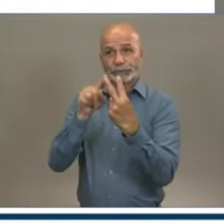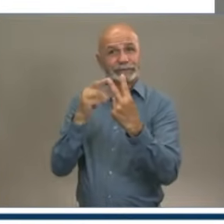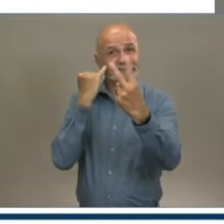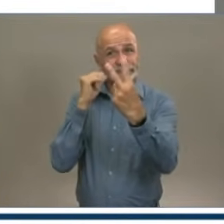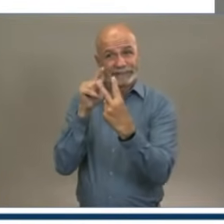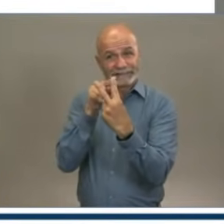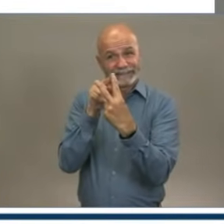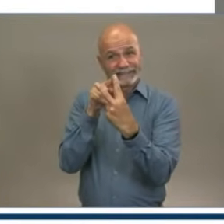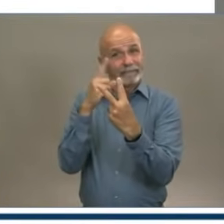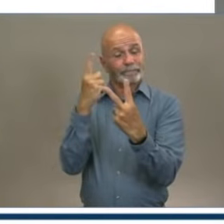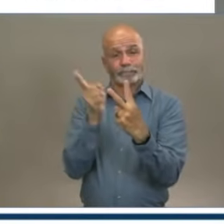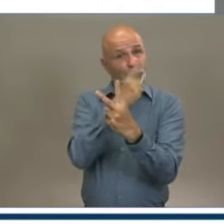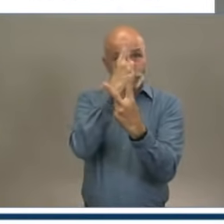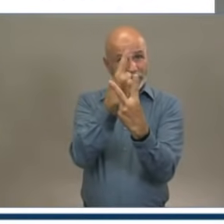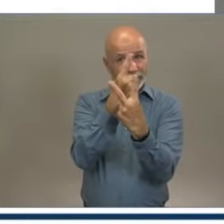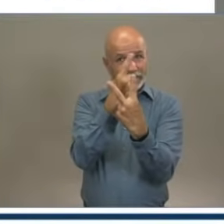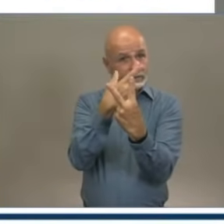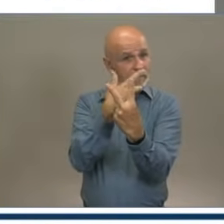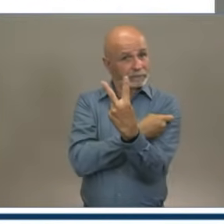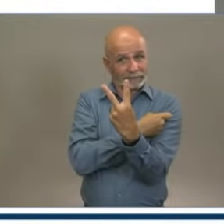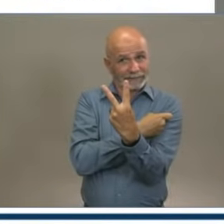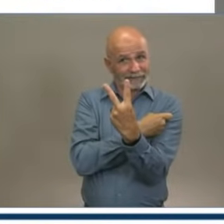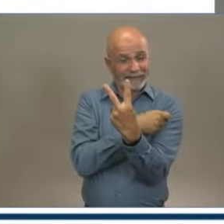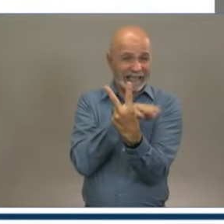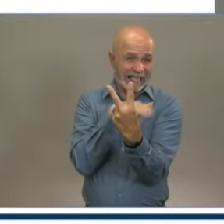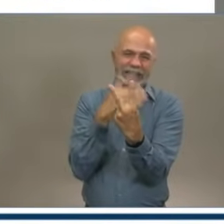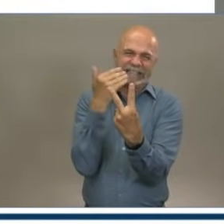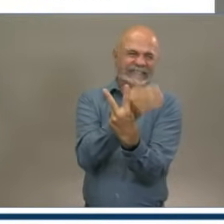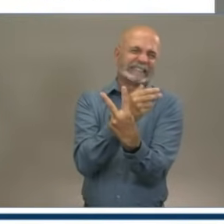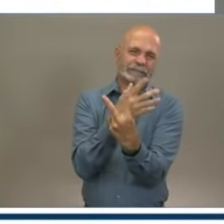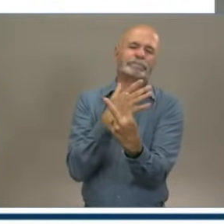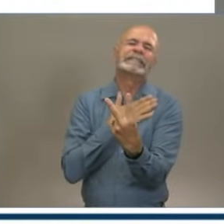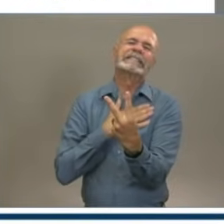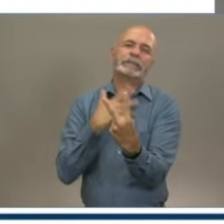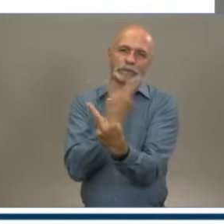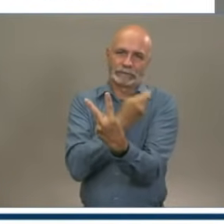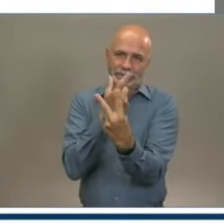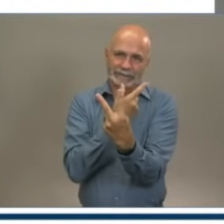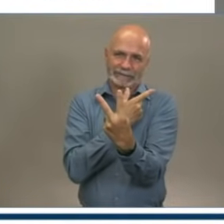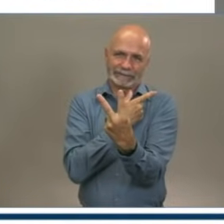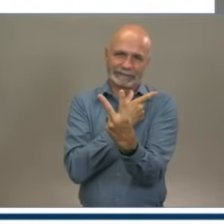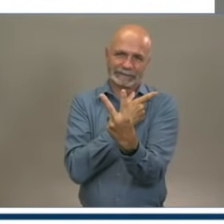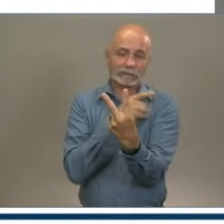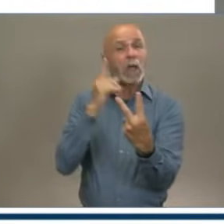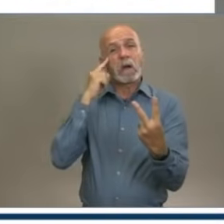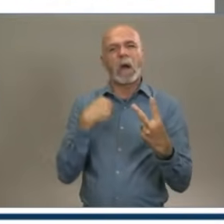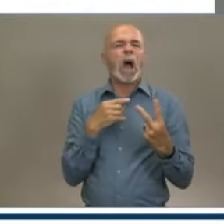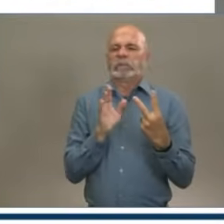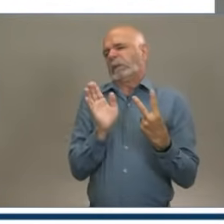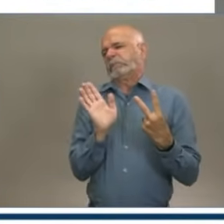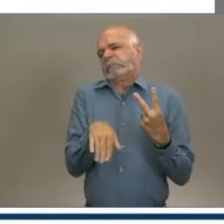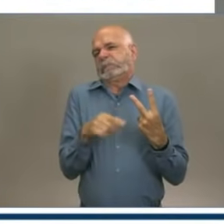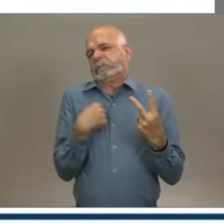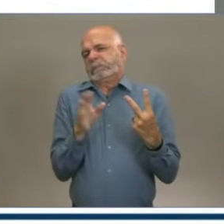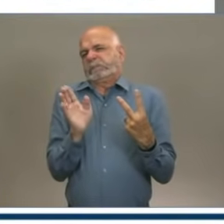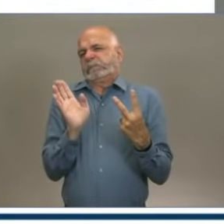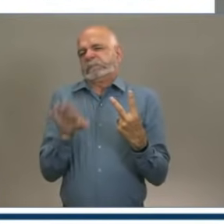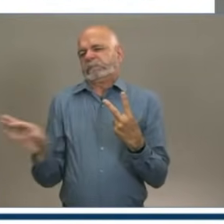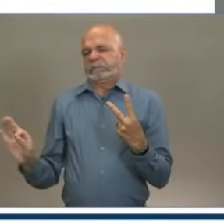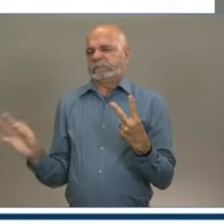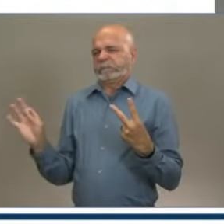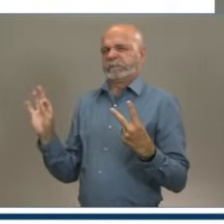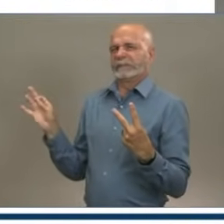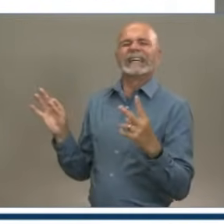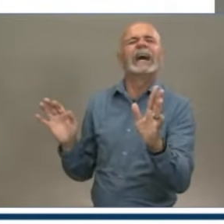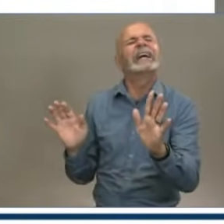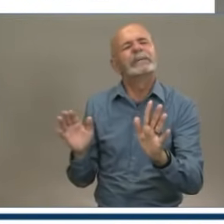dose, book it. Even if you're not worried about getting sick yourself or making somebody else sick, or want to wait a bit longer to